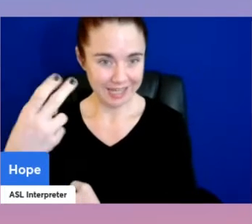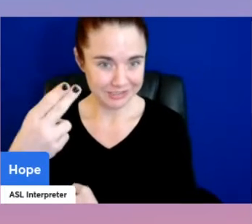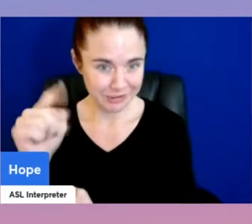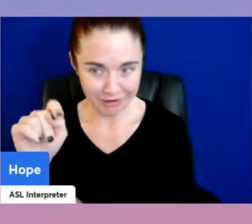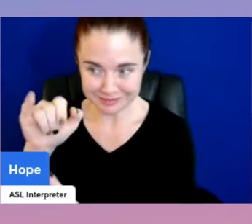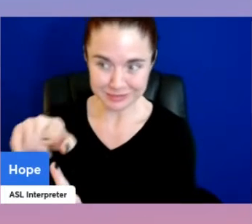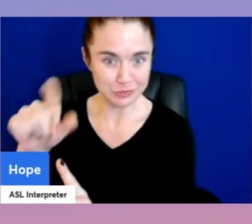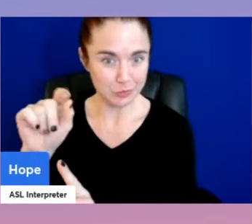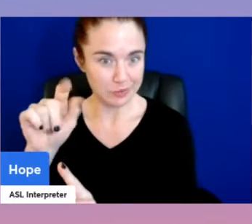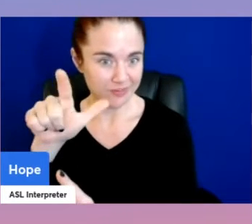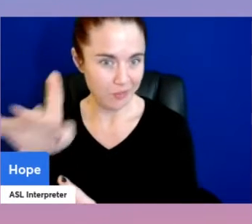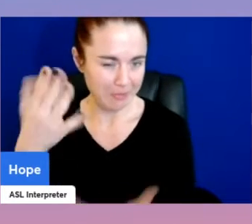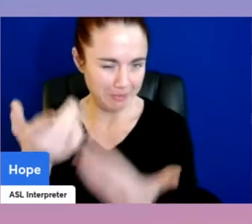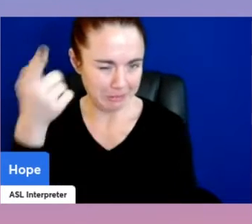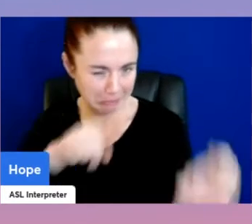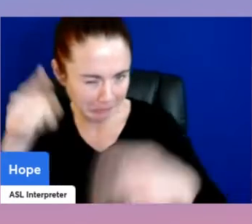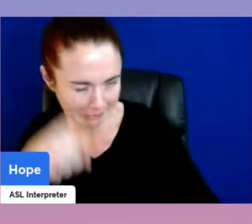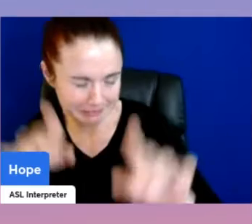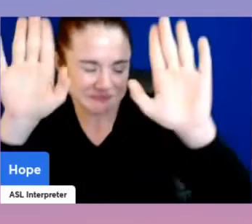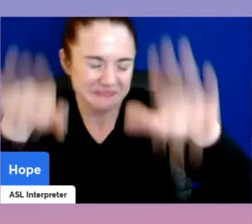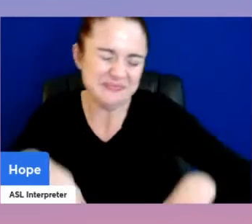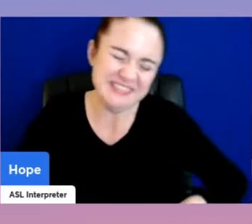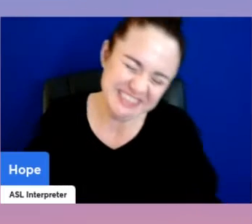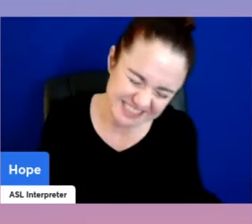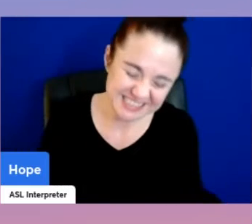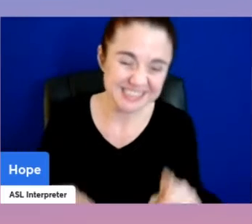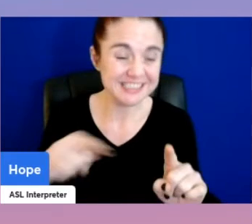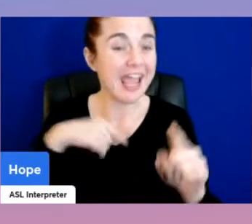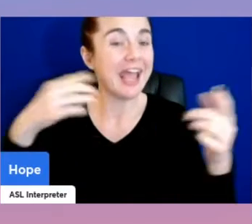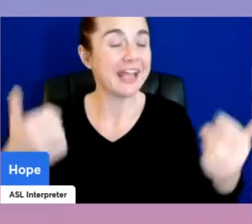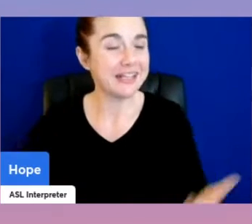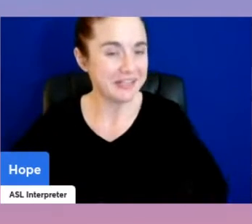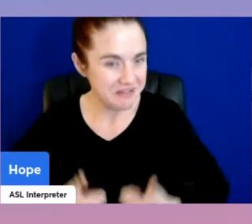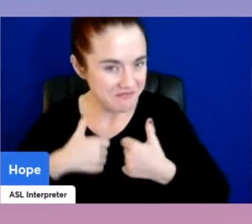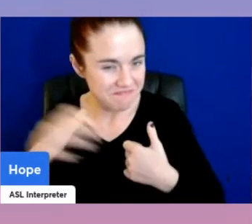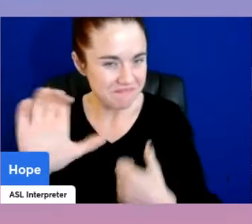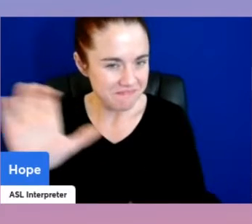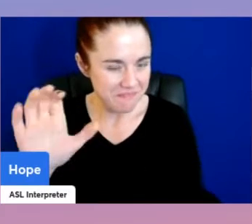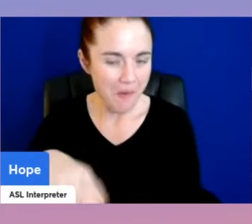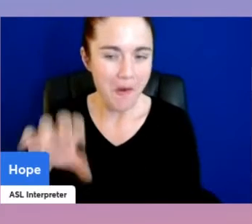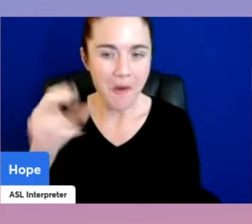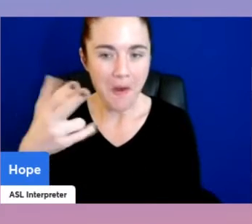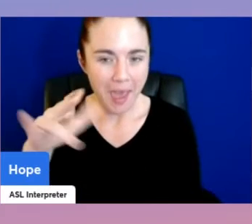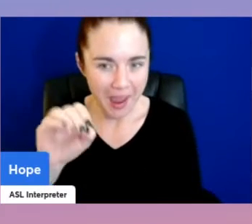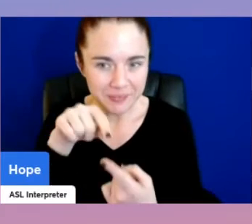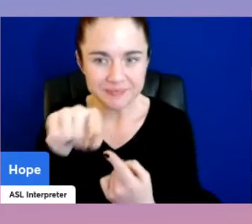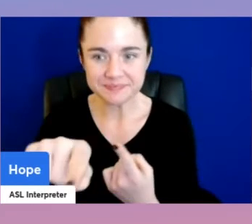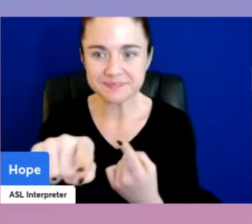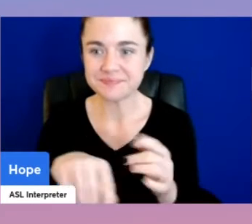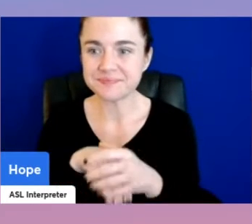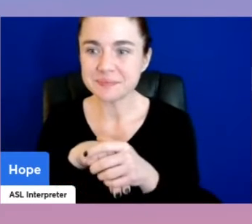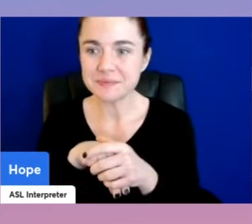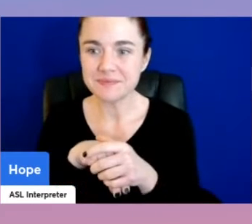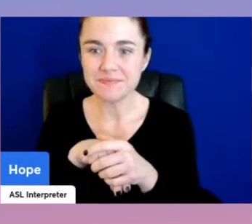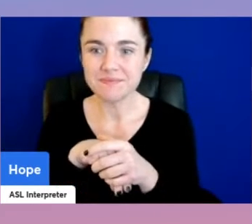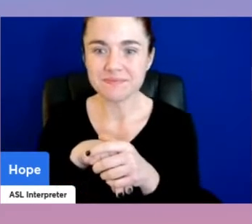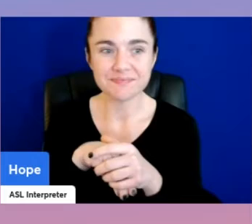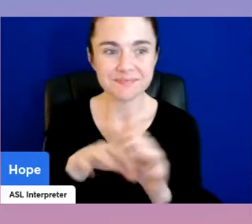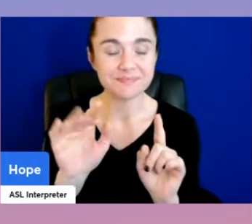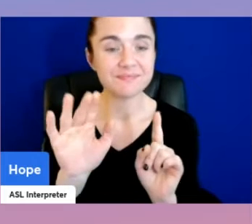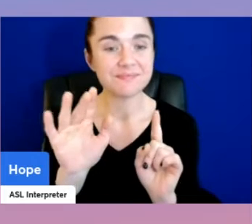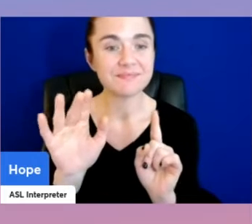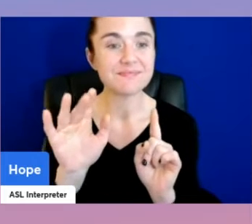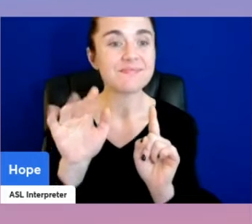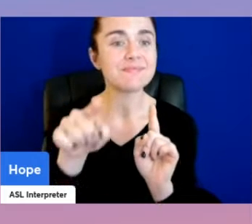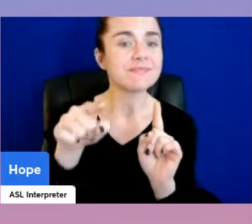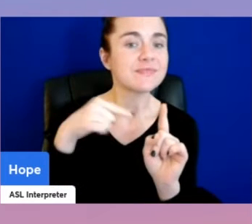maybe we agree on this anyway. I abide in sunny Columbus, Ohio, where I organize the Azure CBus meetup and the HashiCorp